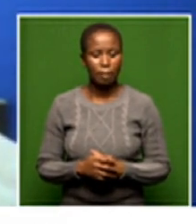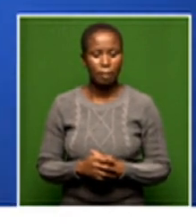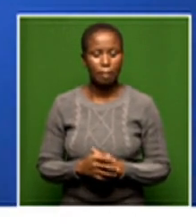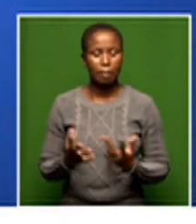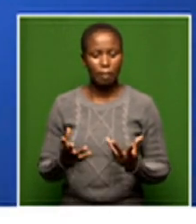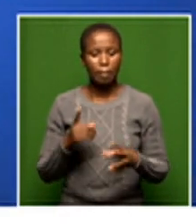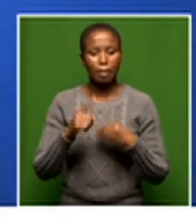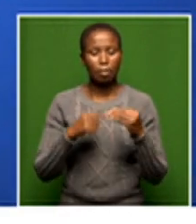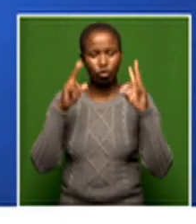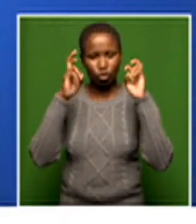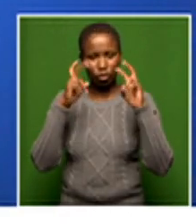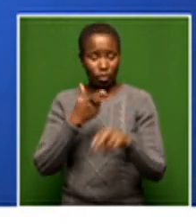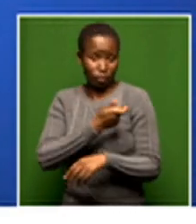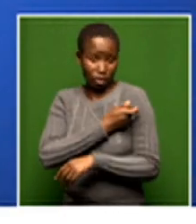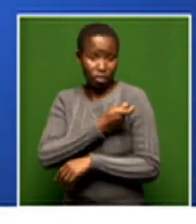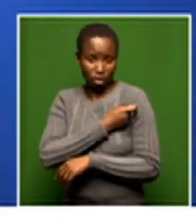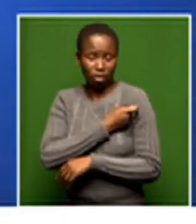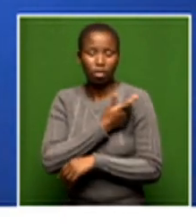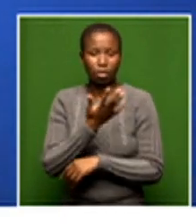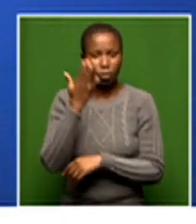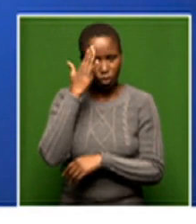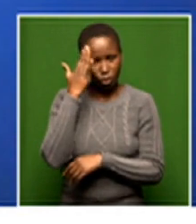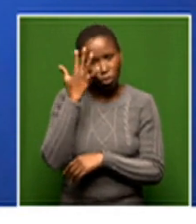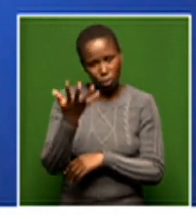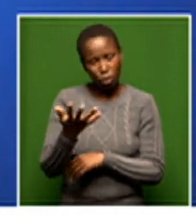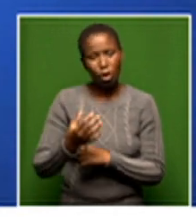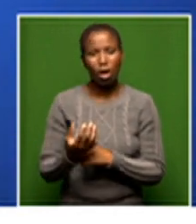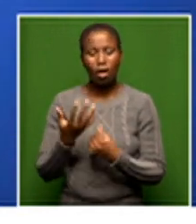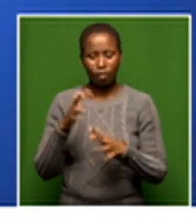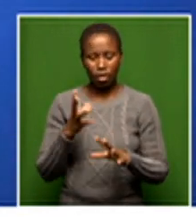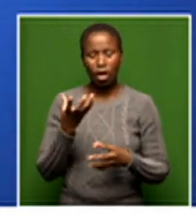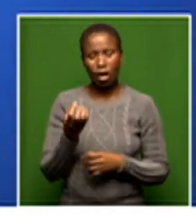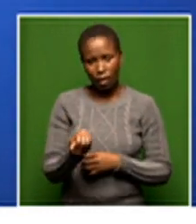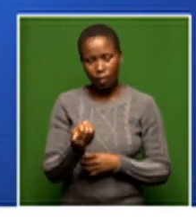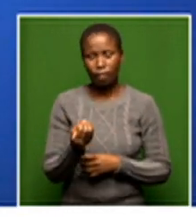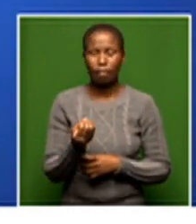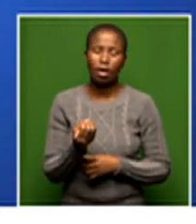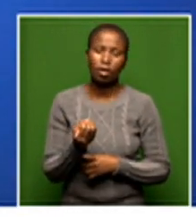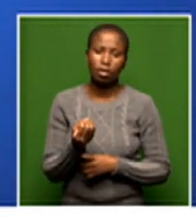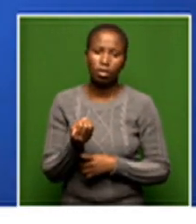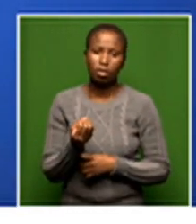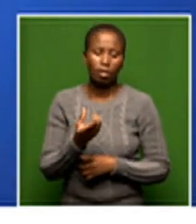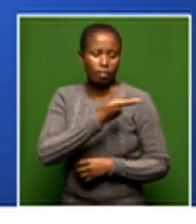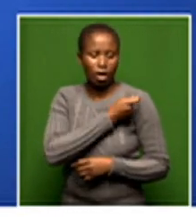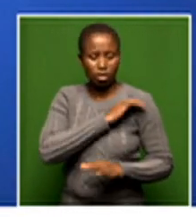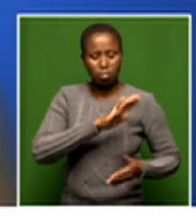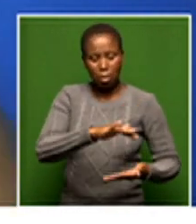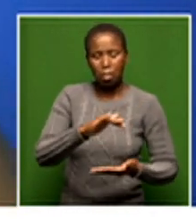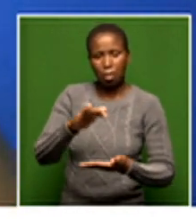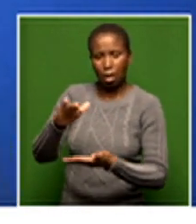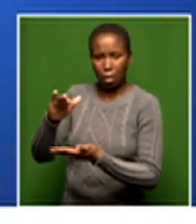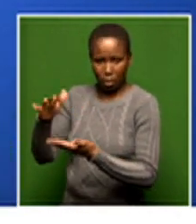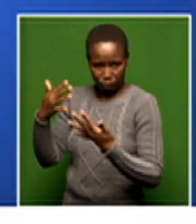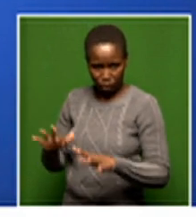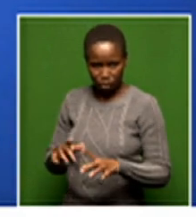in terms of the vaccinations, we know that there's been a rollout of vaccines in the majority